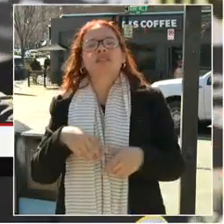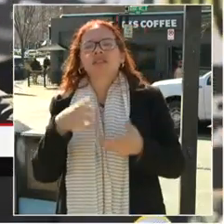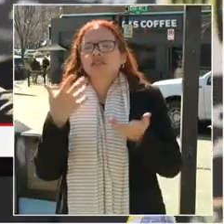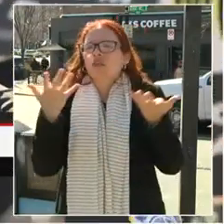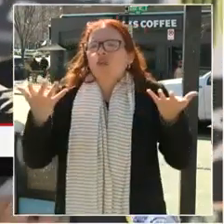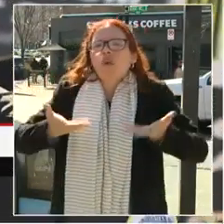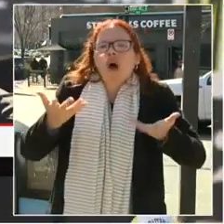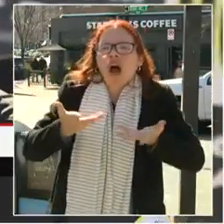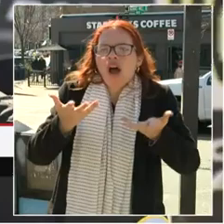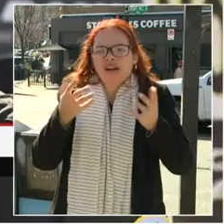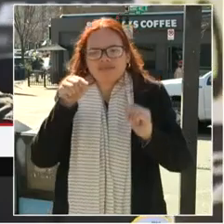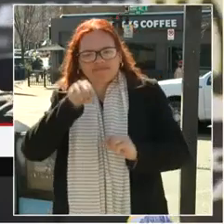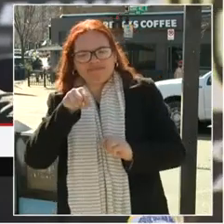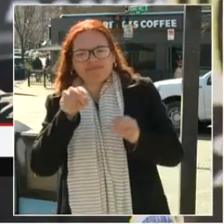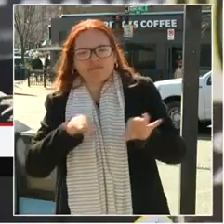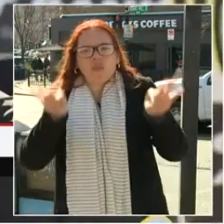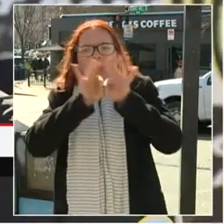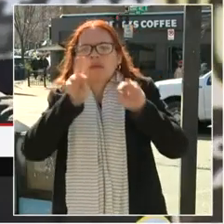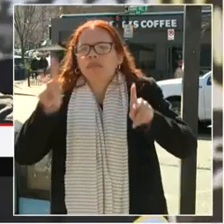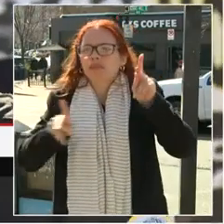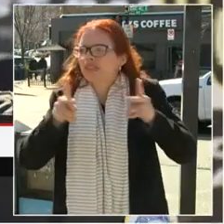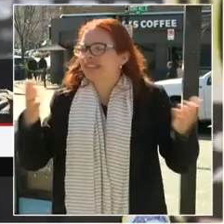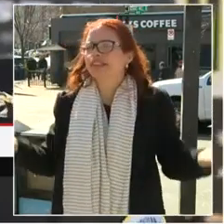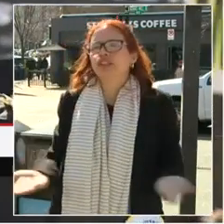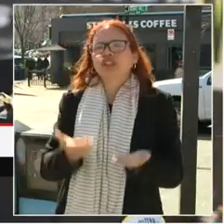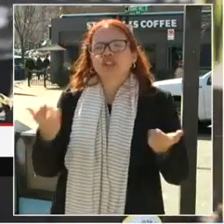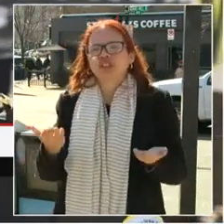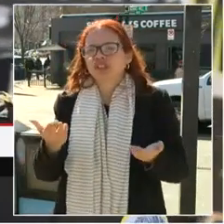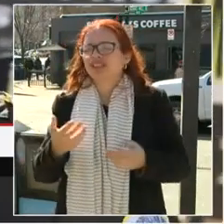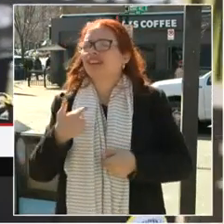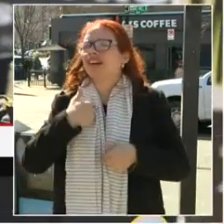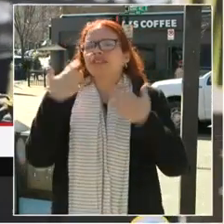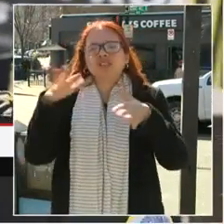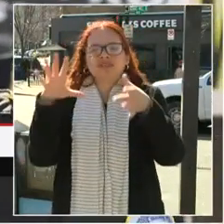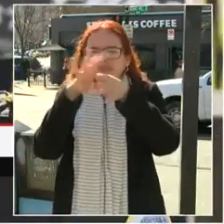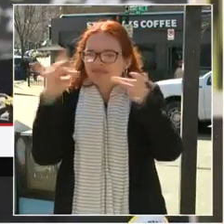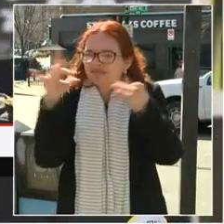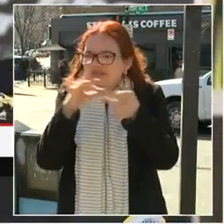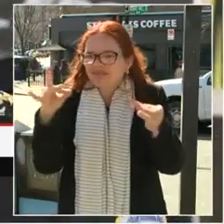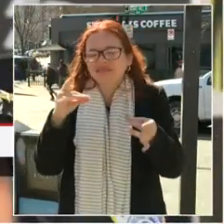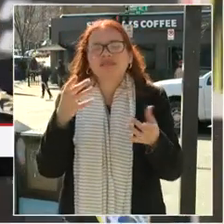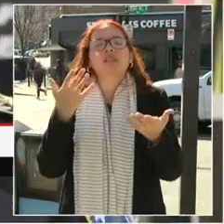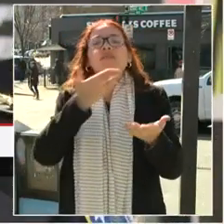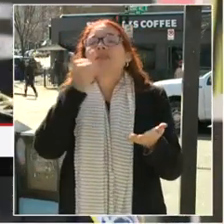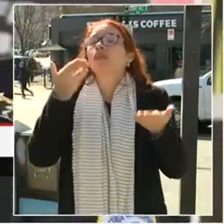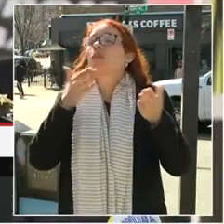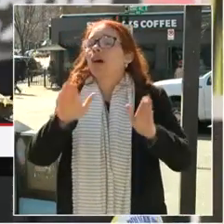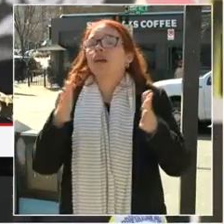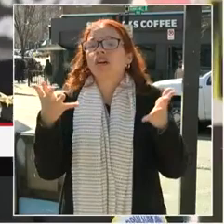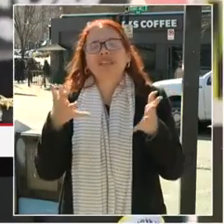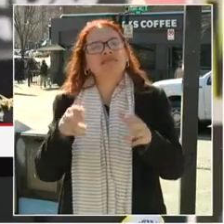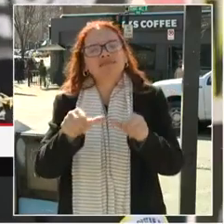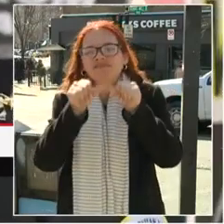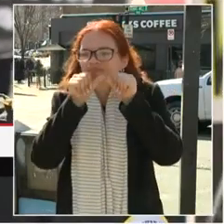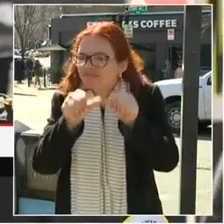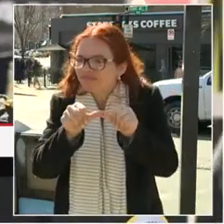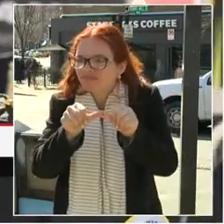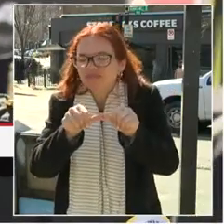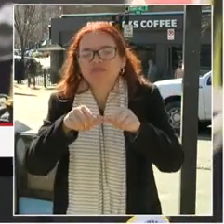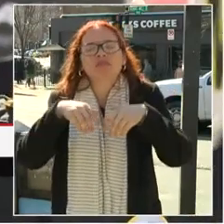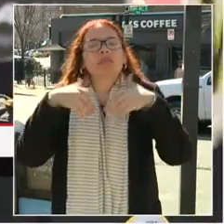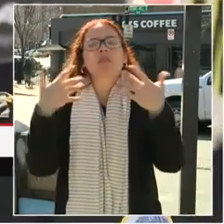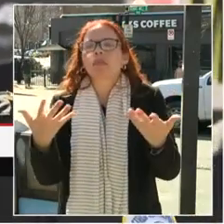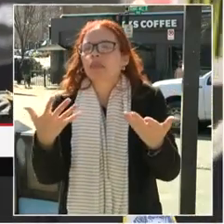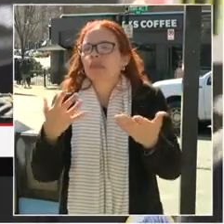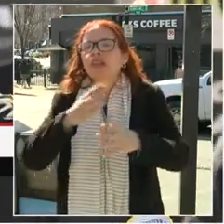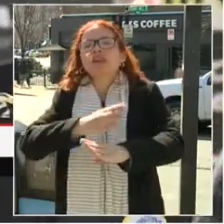in this city. I have been saying it, and I will keep on saying it. The best way to keep homicides, one of the best ways to keep homicides from happening